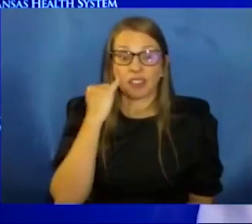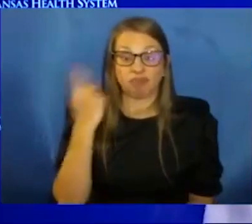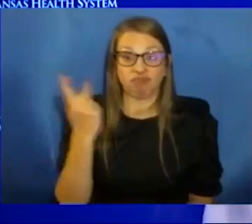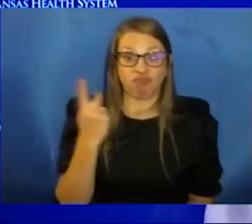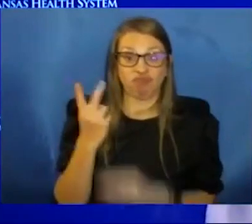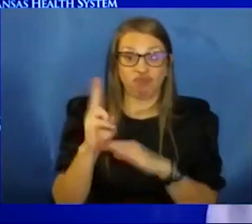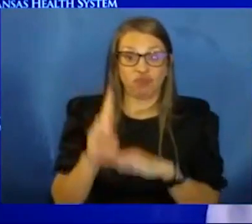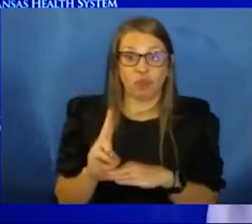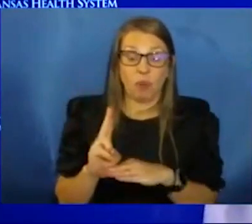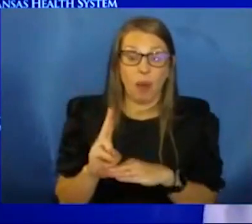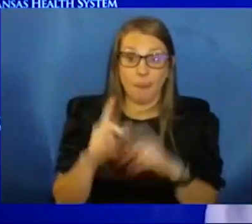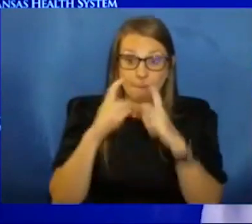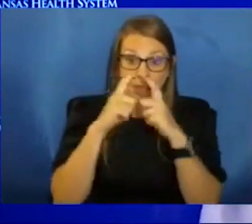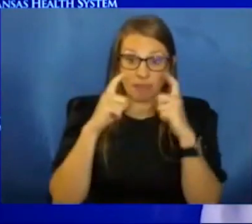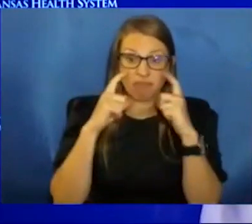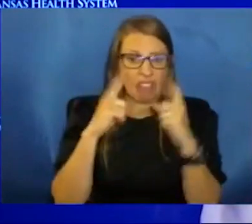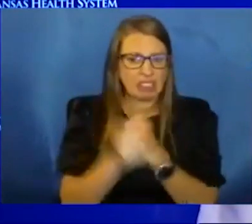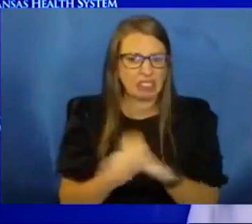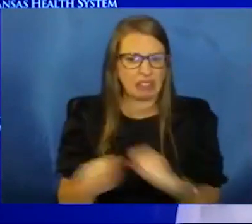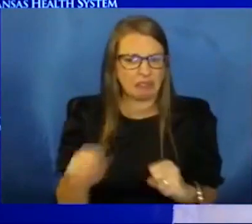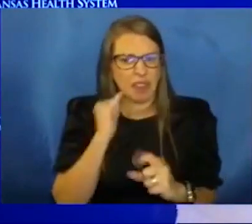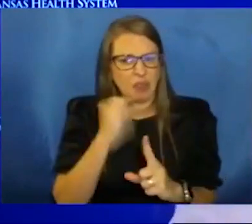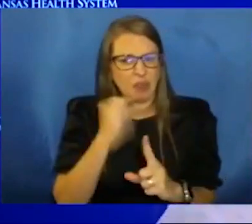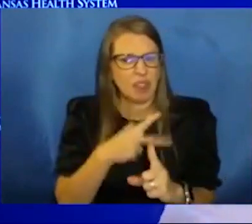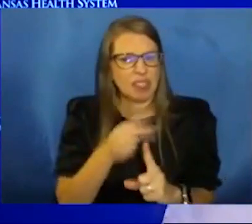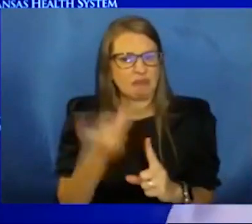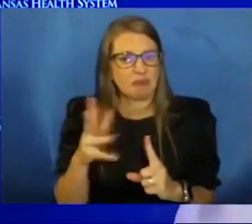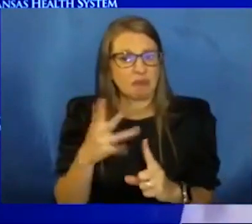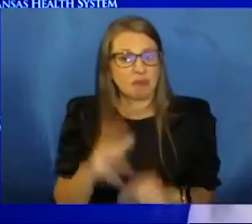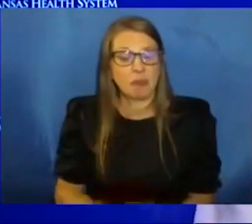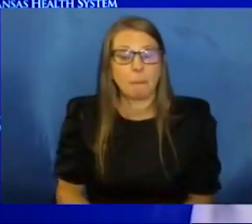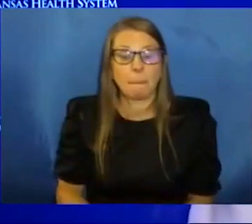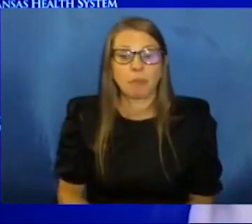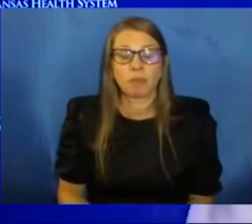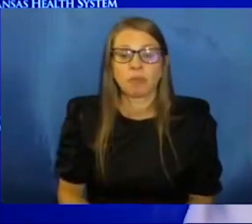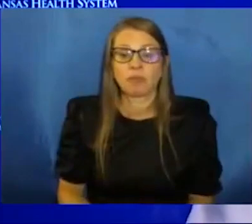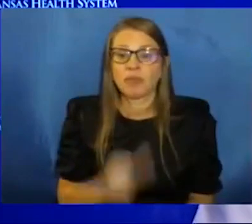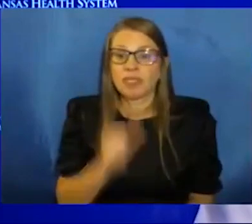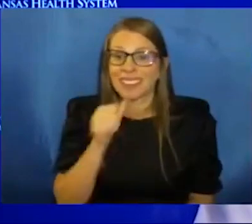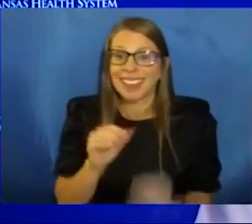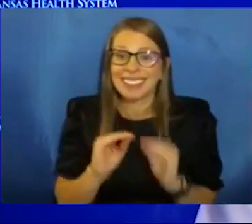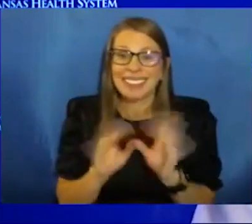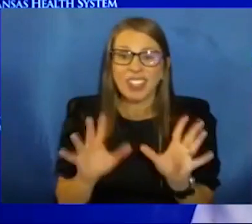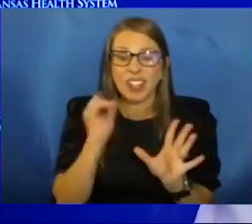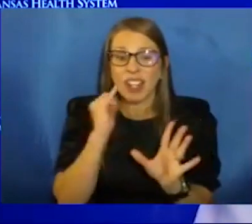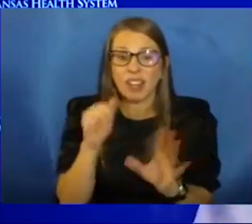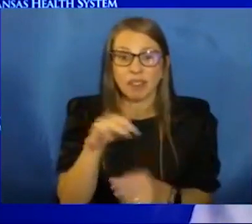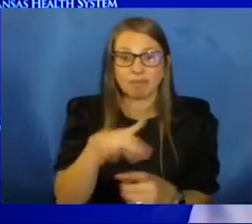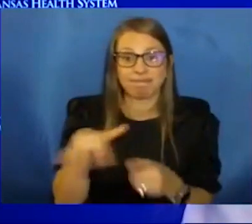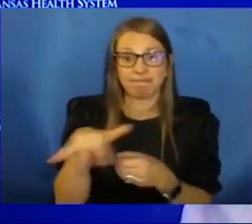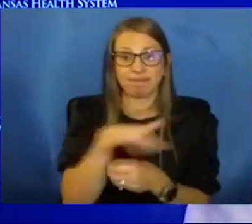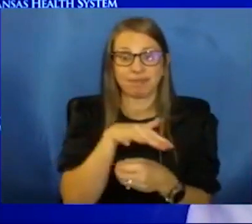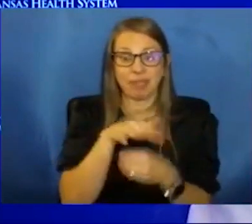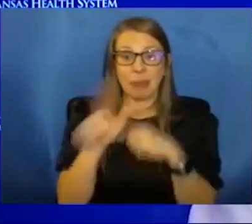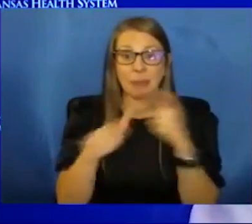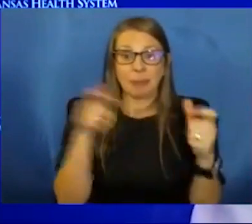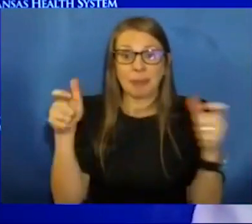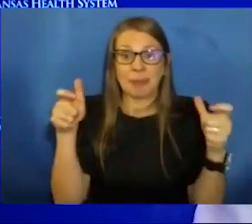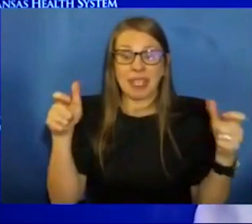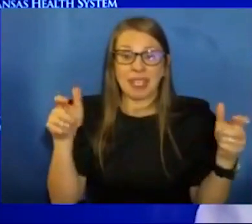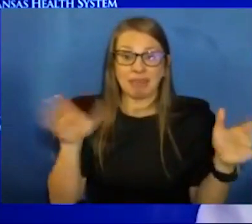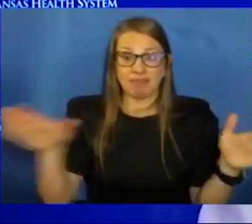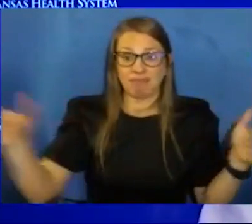Is it safe to get a haircut? Now, keep in mind, this is the Delta is different mindset. Marilyn says her and her stylist are both vaccinated, but no one else has a